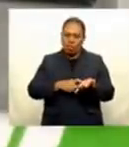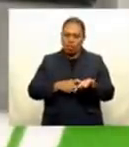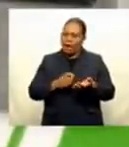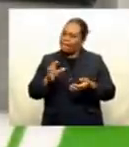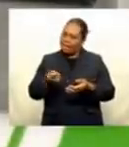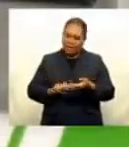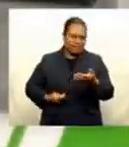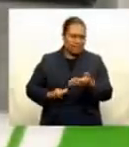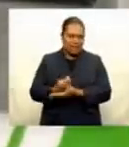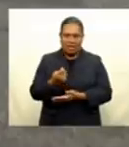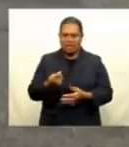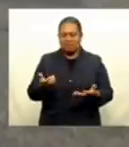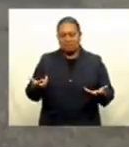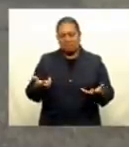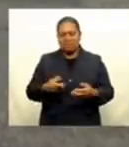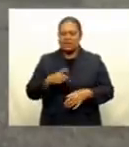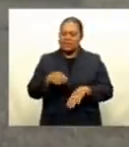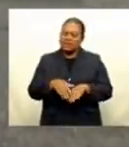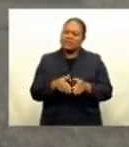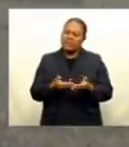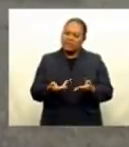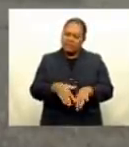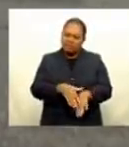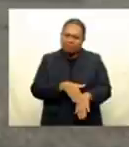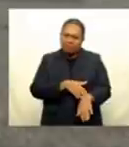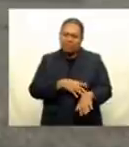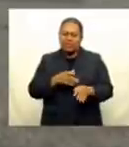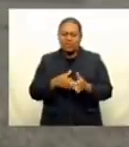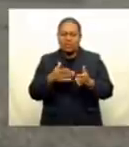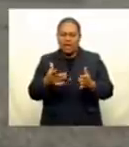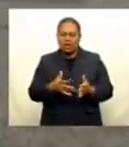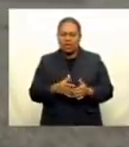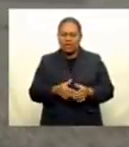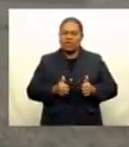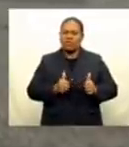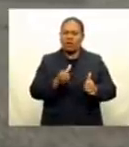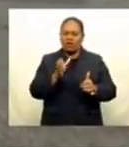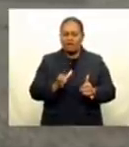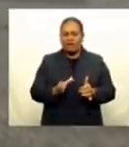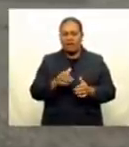business restrictions easing slowly, the instructors are looking forward to operating